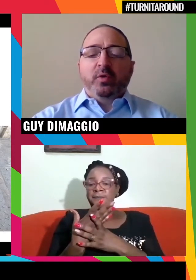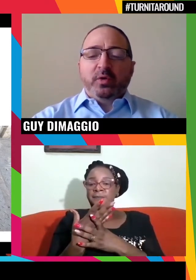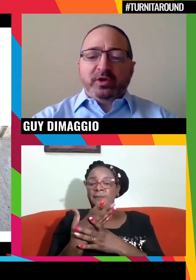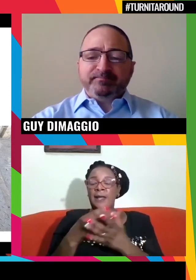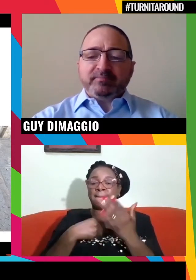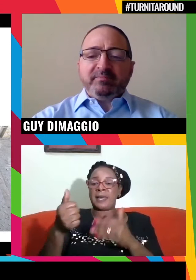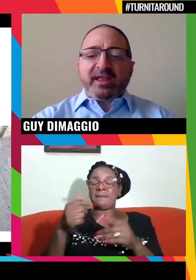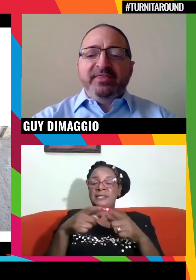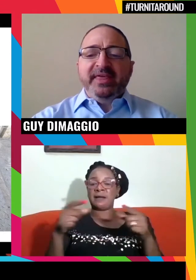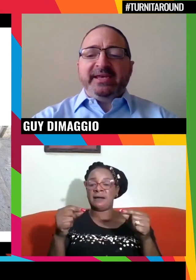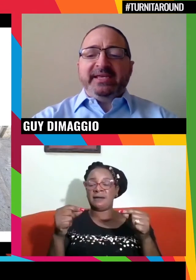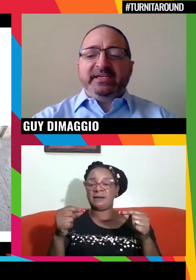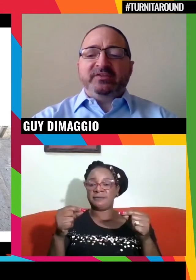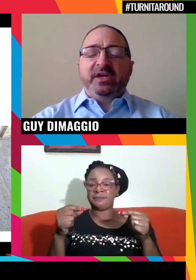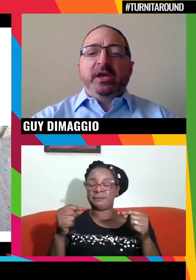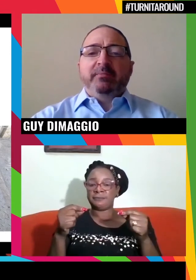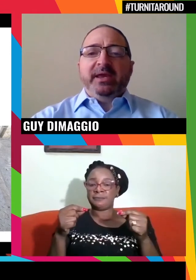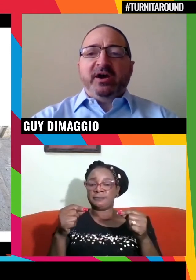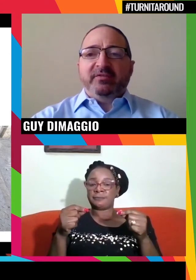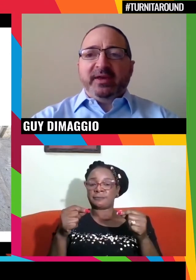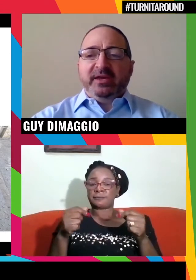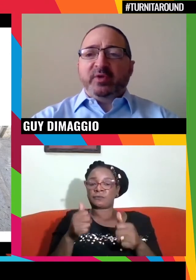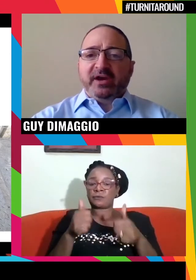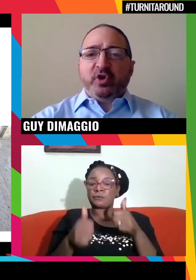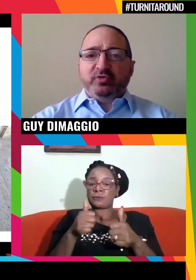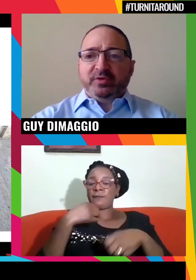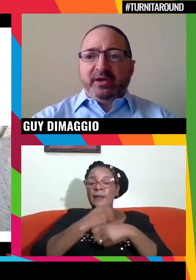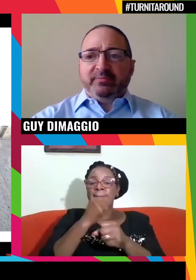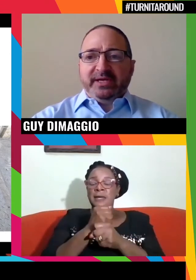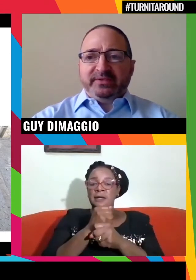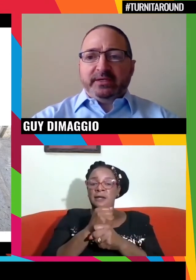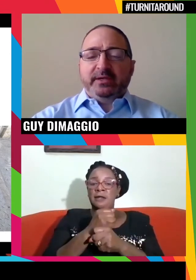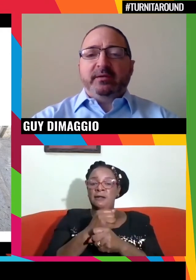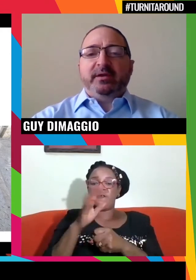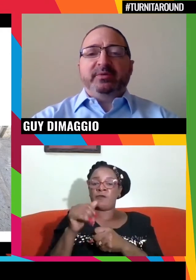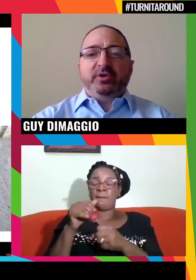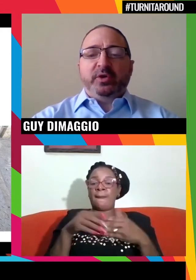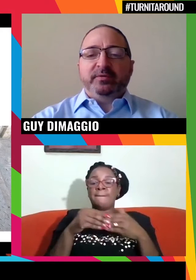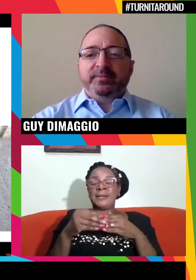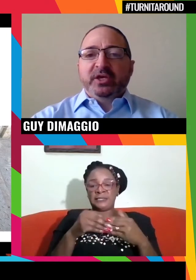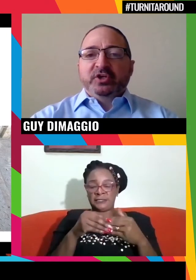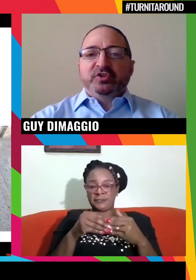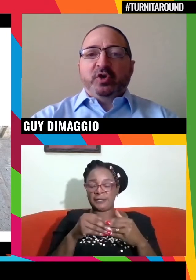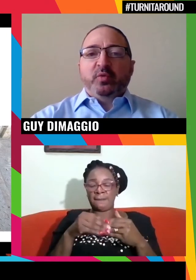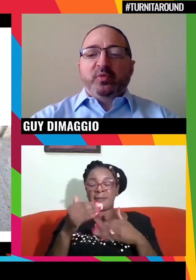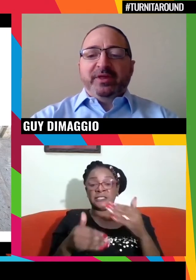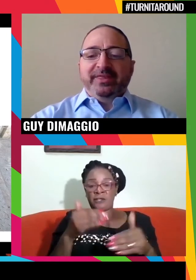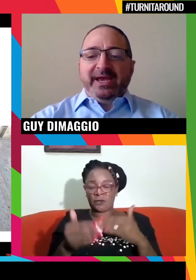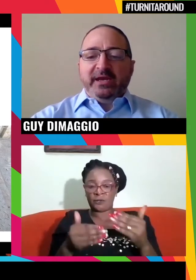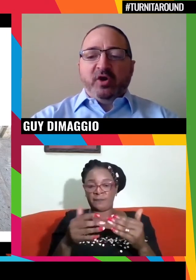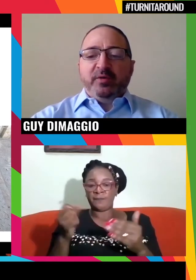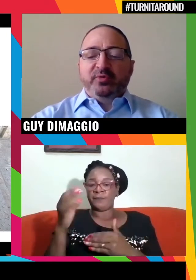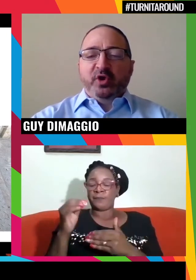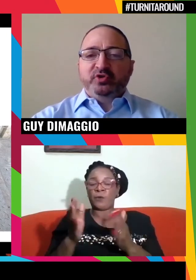a payment card with a core that is made of a recovered ocean-bound plastic material. So